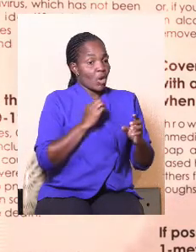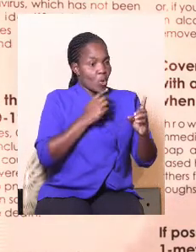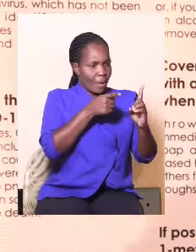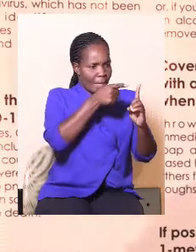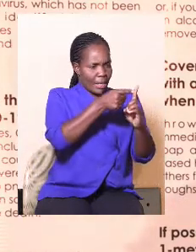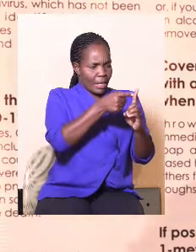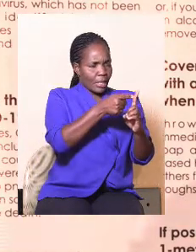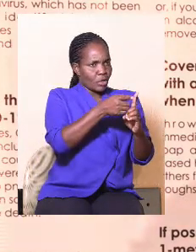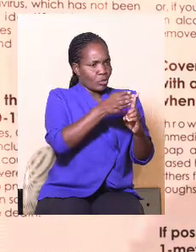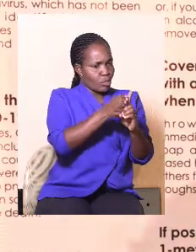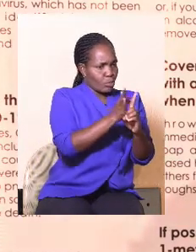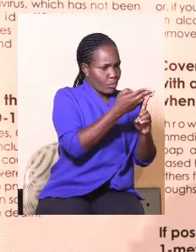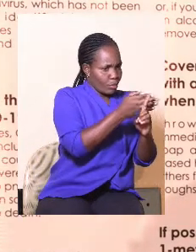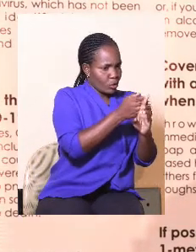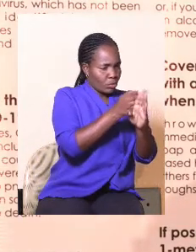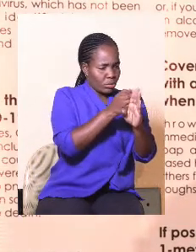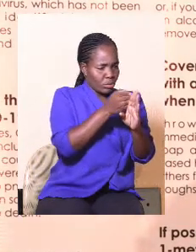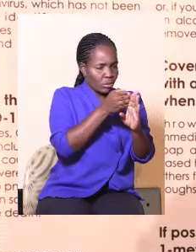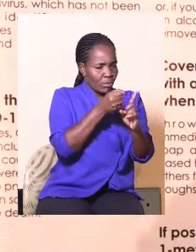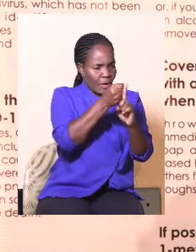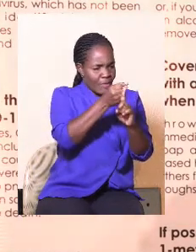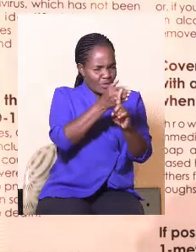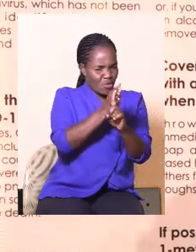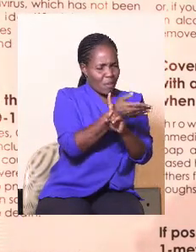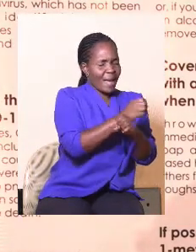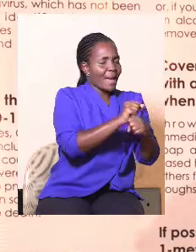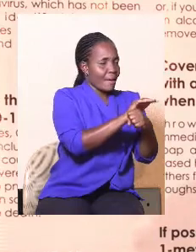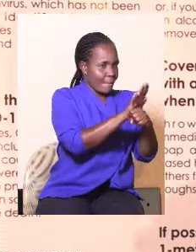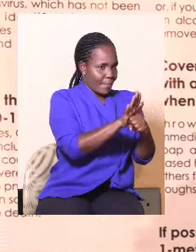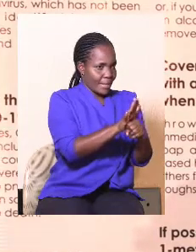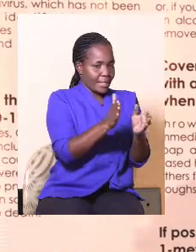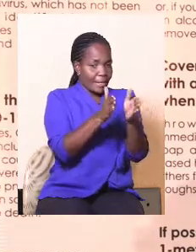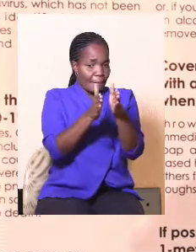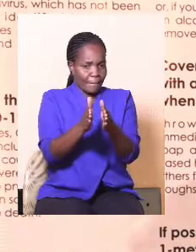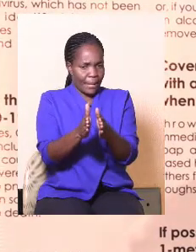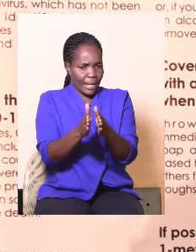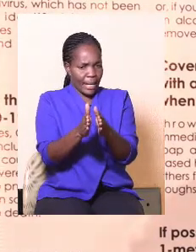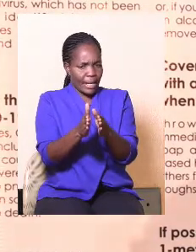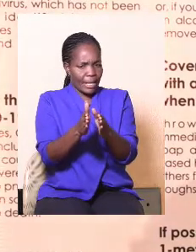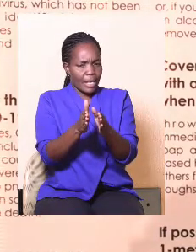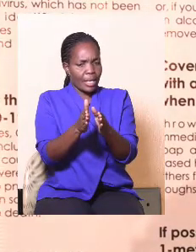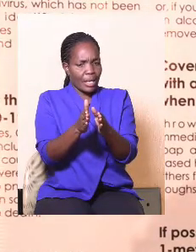you also need to start thinking about how do I keep the economy going